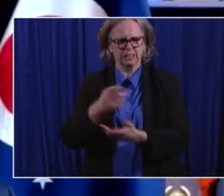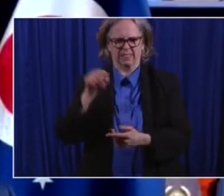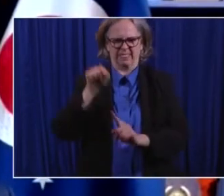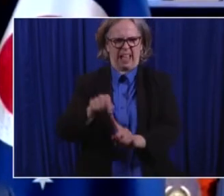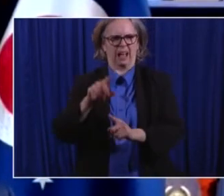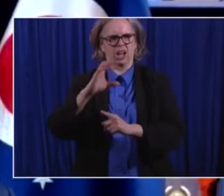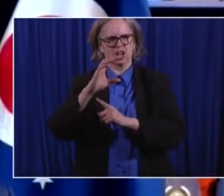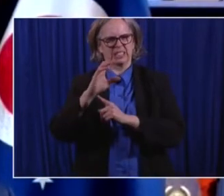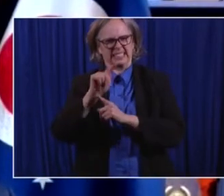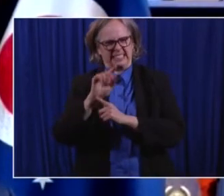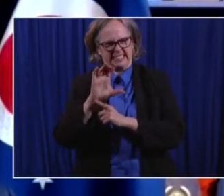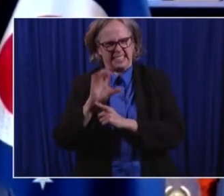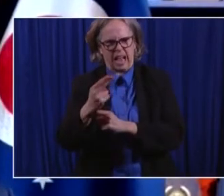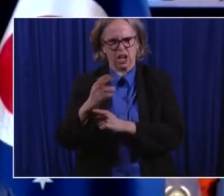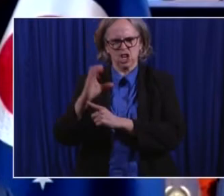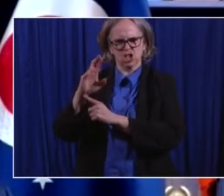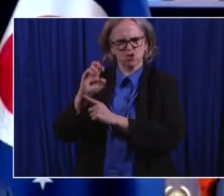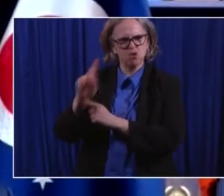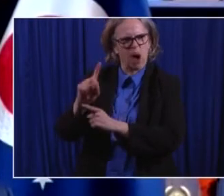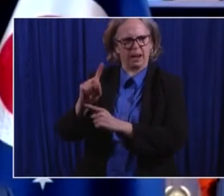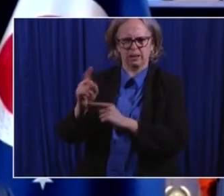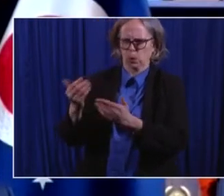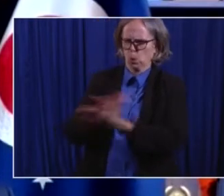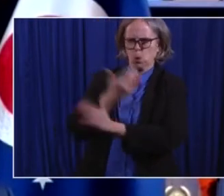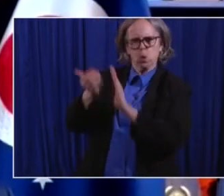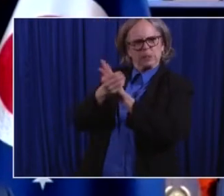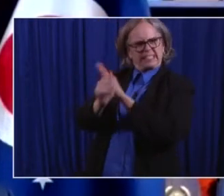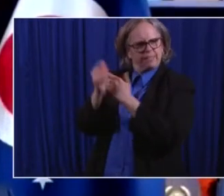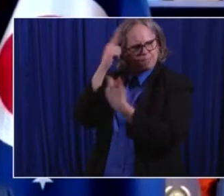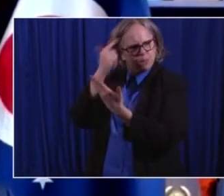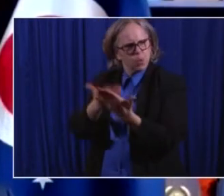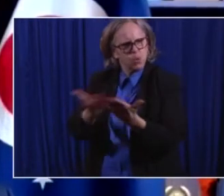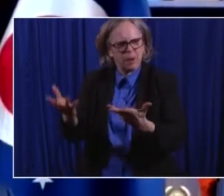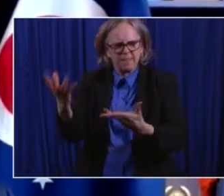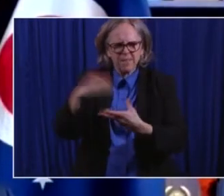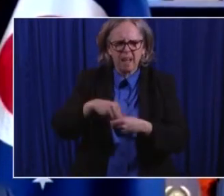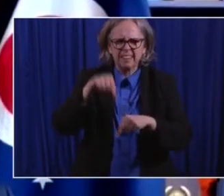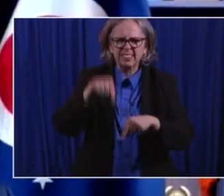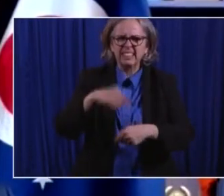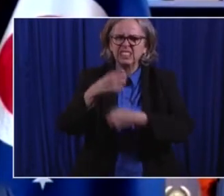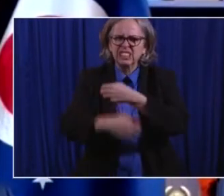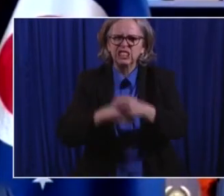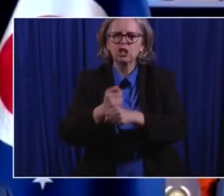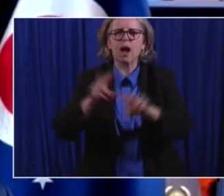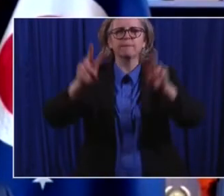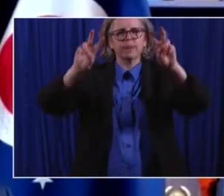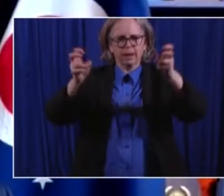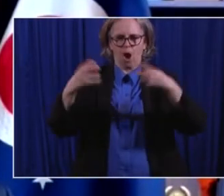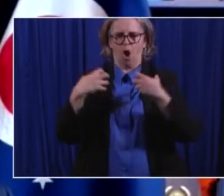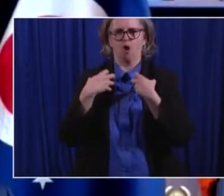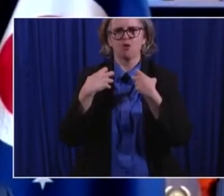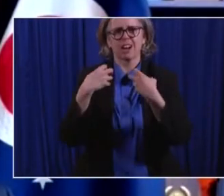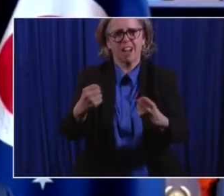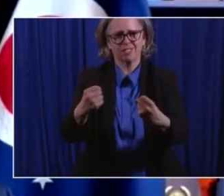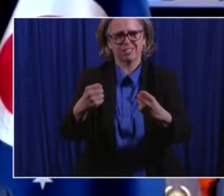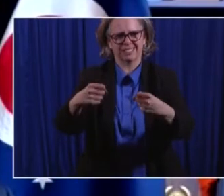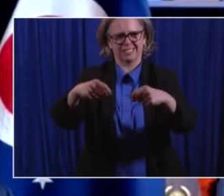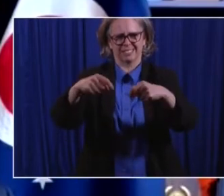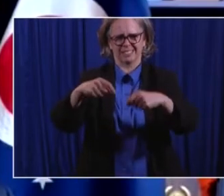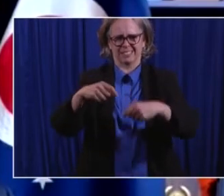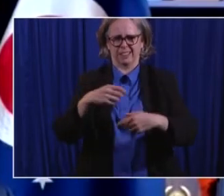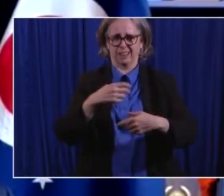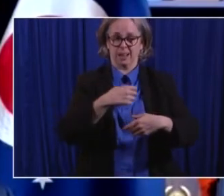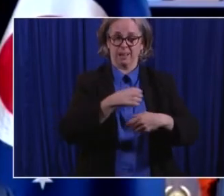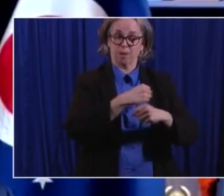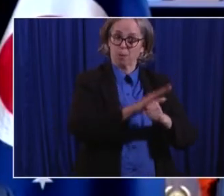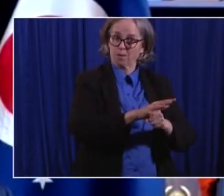what should promises to be a year of recovery, both from the pandemic and from our economic woes. And